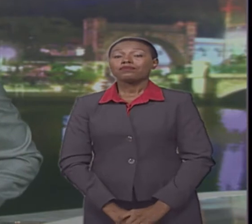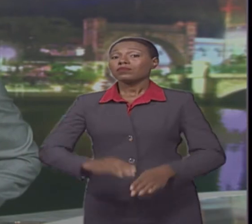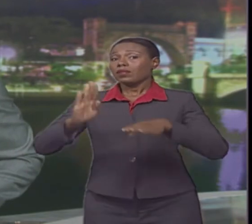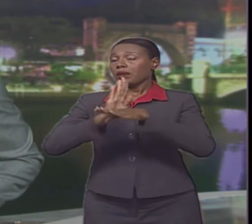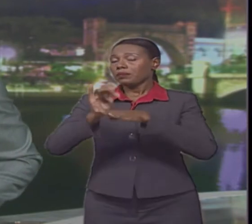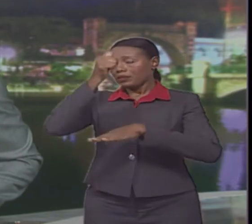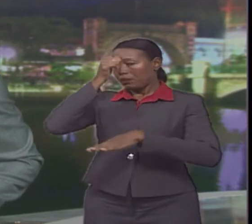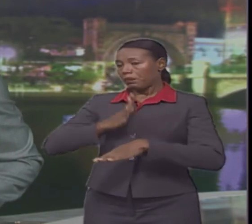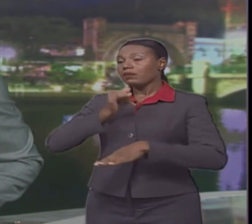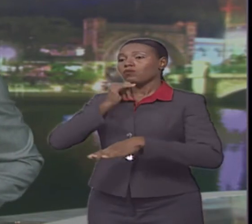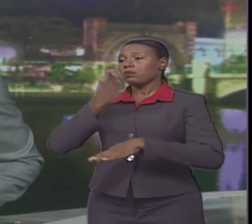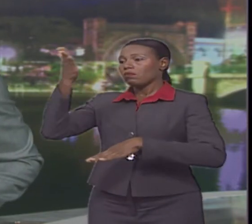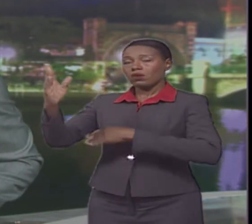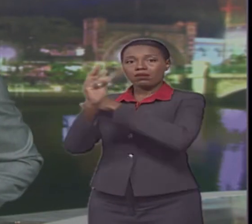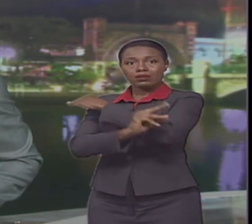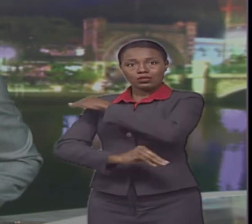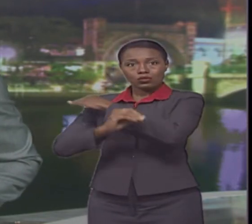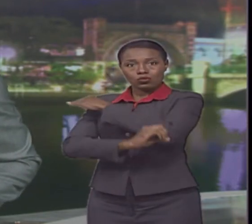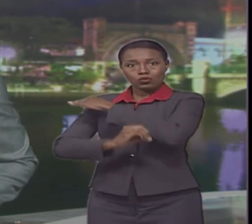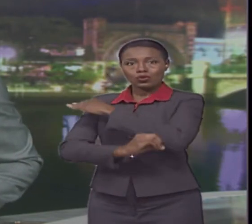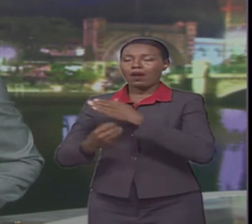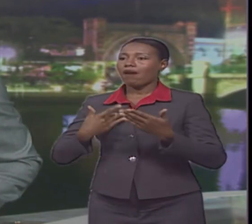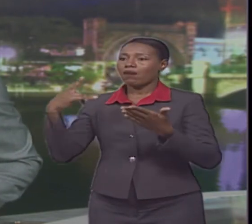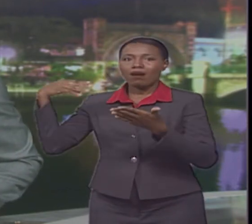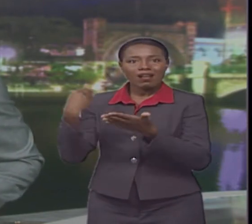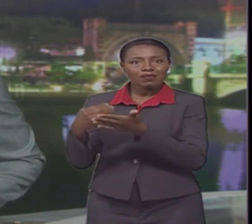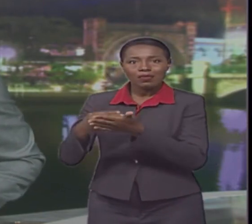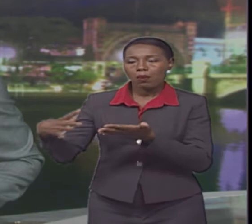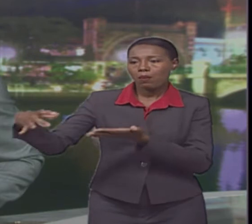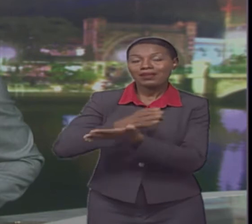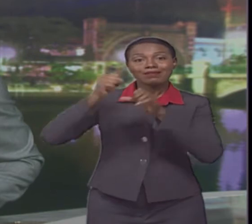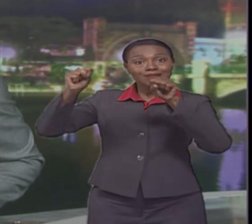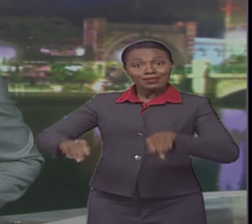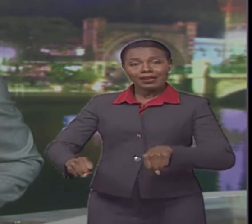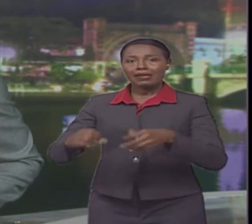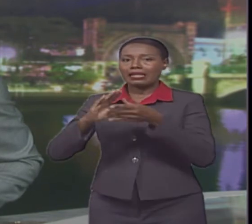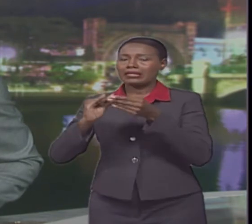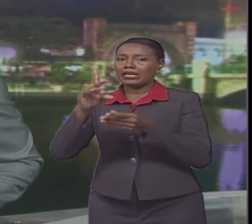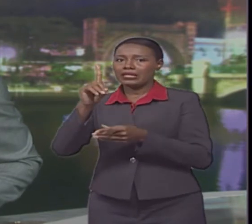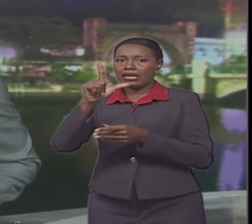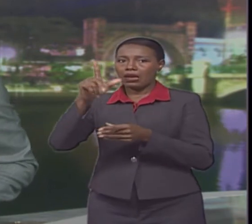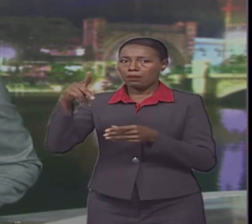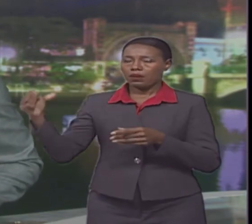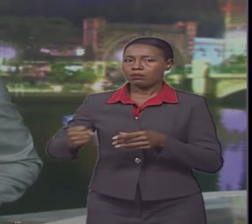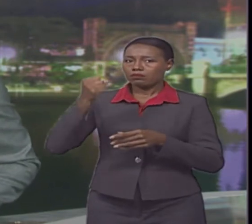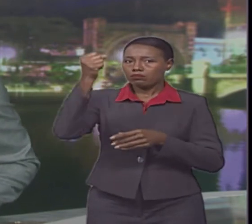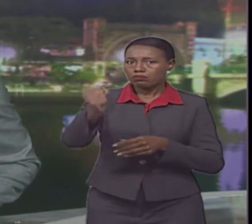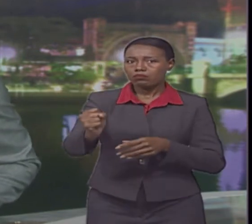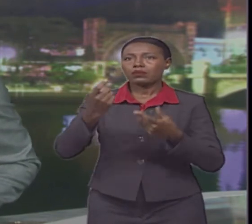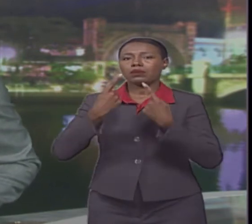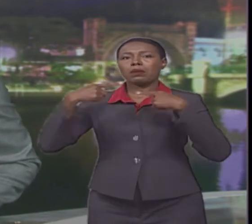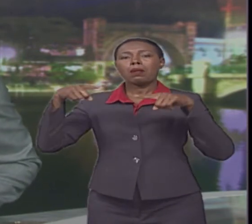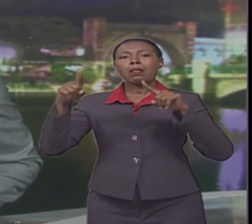Businessmen and women in St. Joseph will soon have another avenue to earn money. Word of this as the Democratic Labour Party launched its